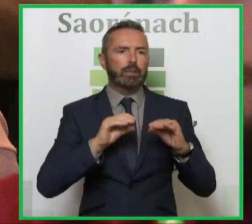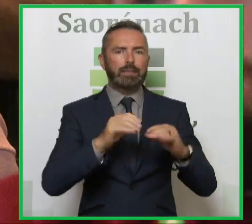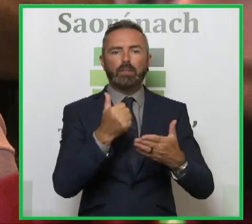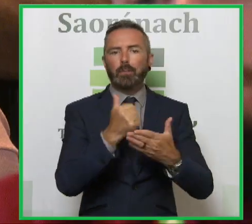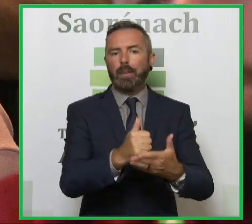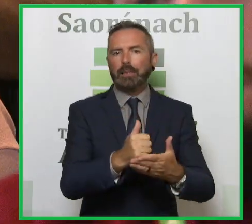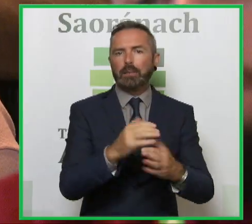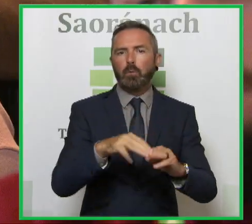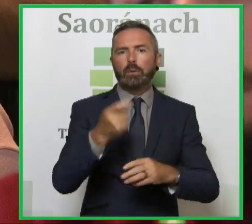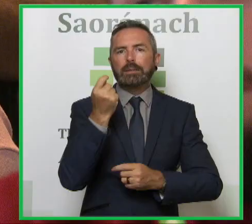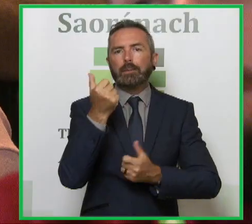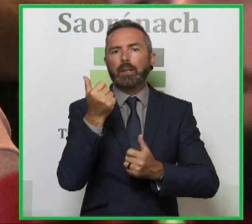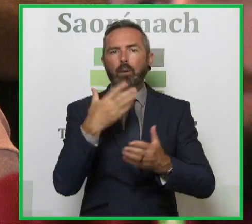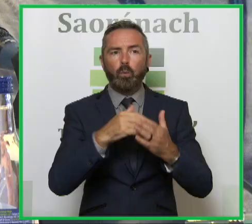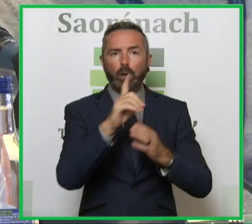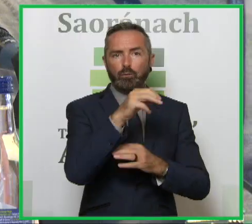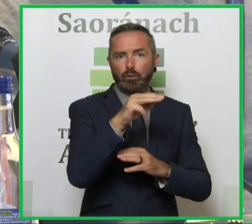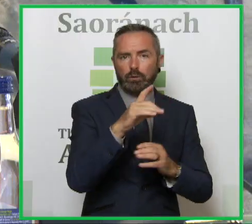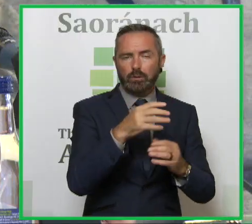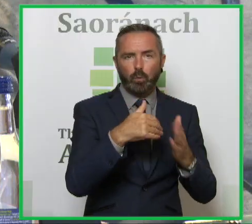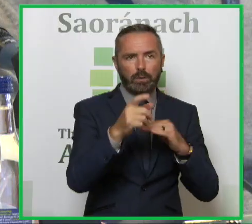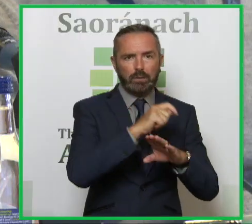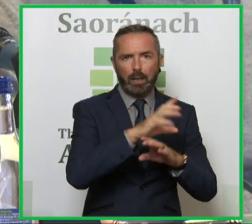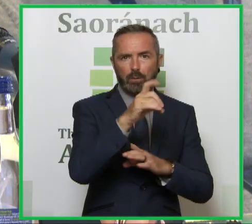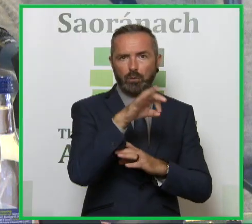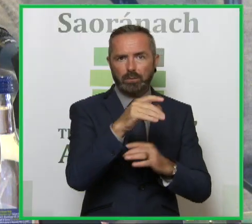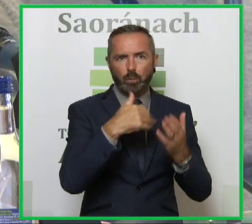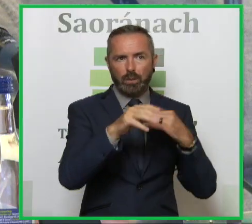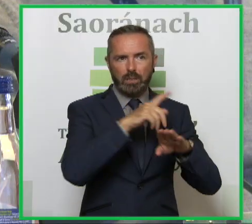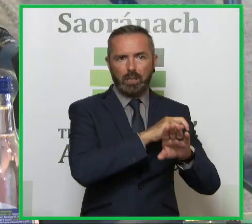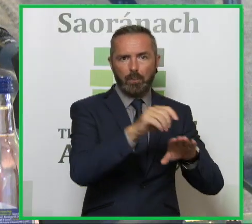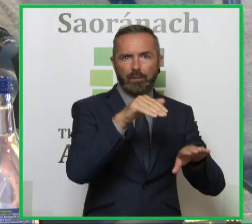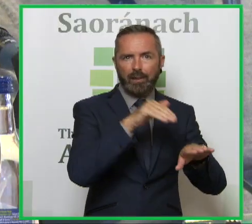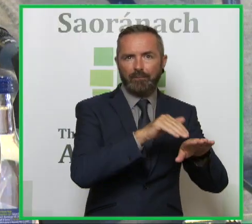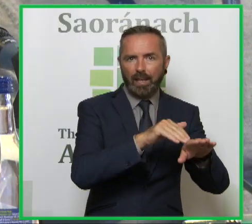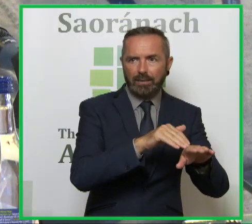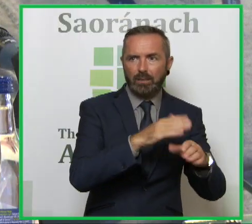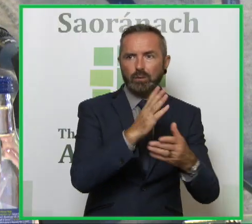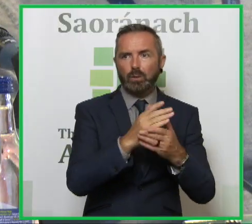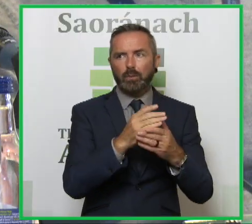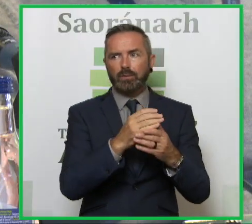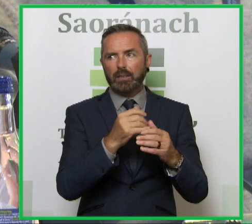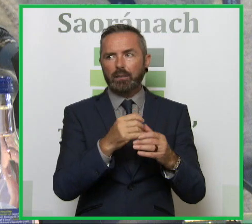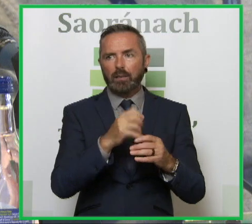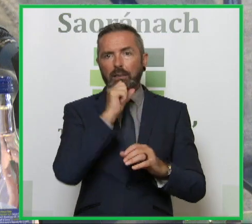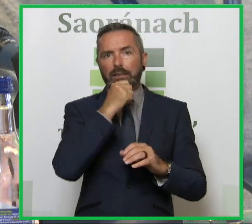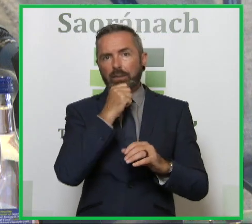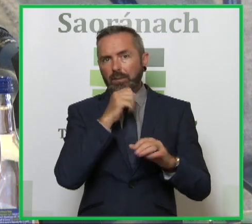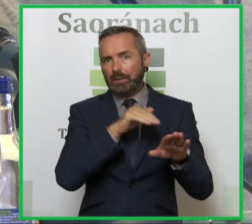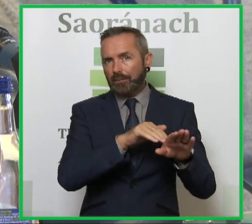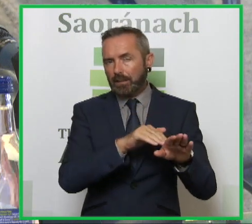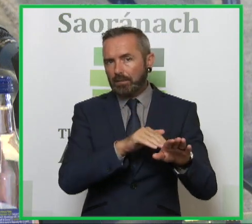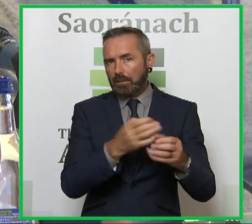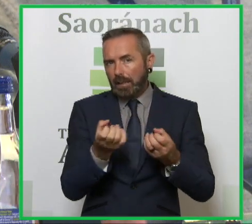basics, like what they are, some of the effects, not obviously the real severe effects, but some of the lesser ones, and tell them